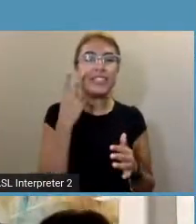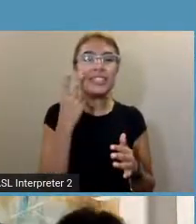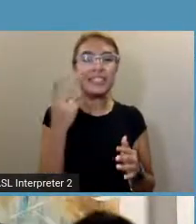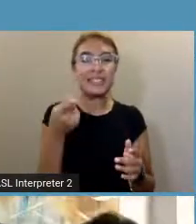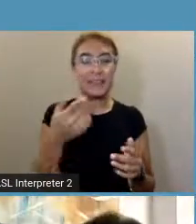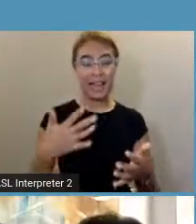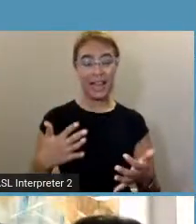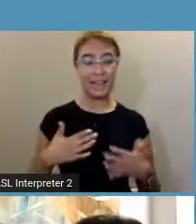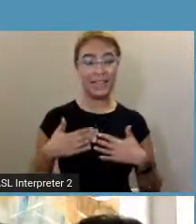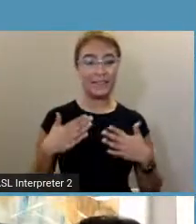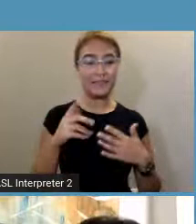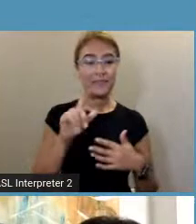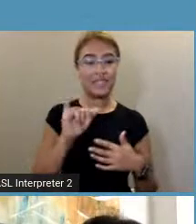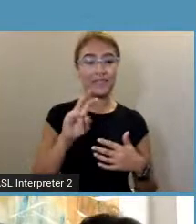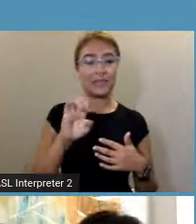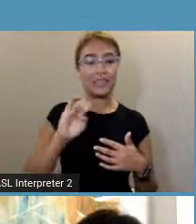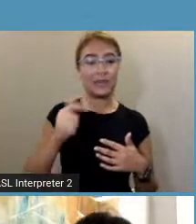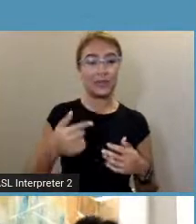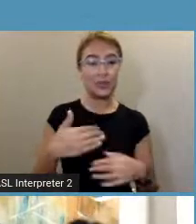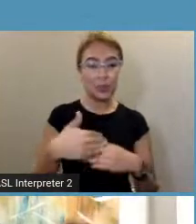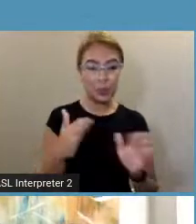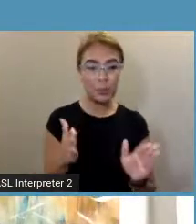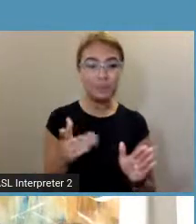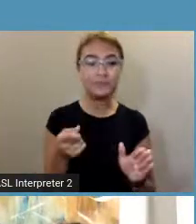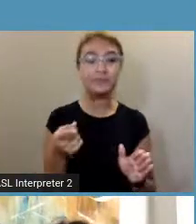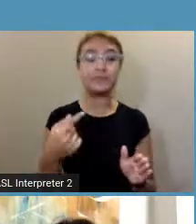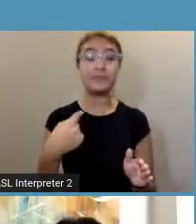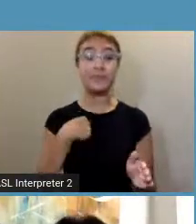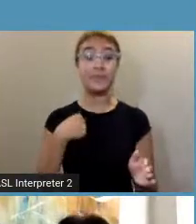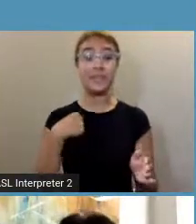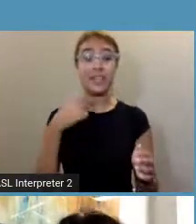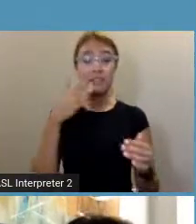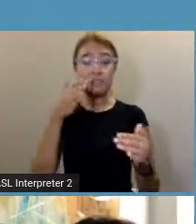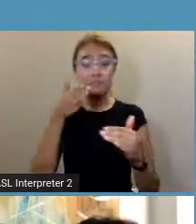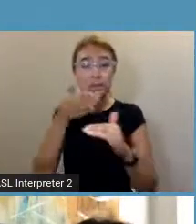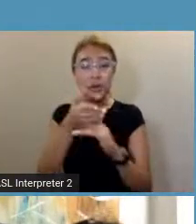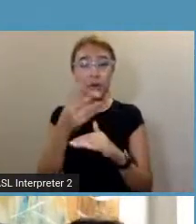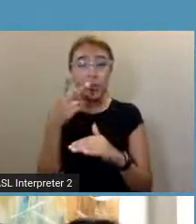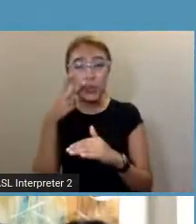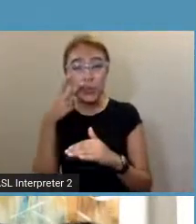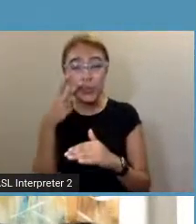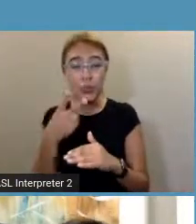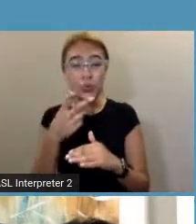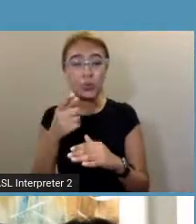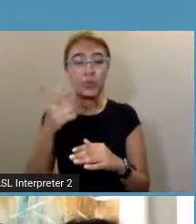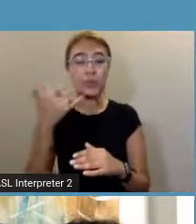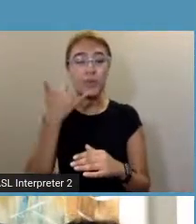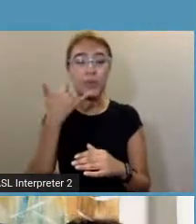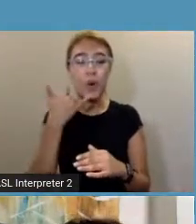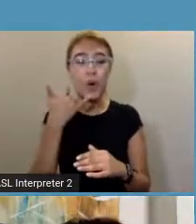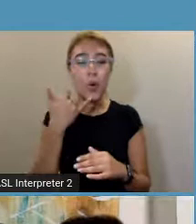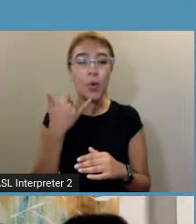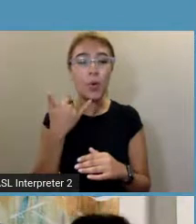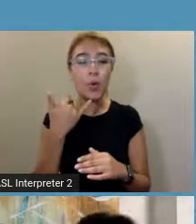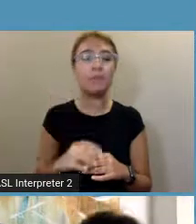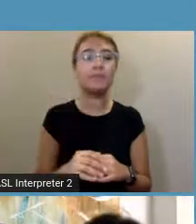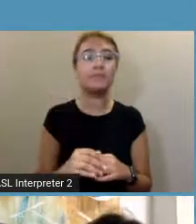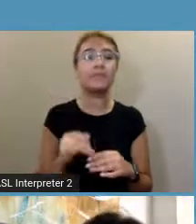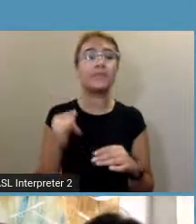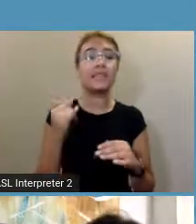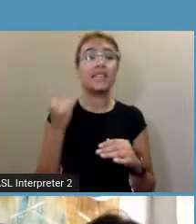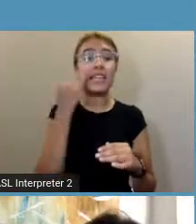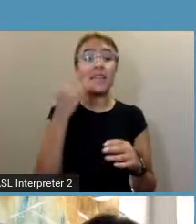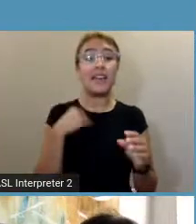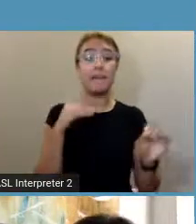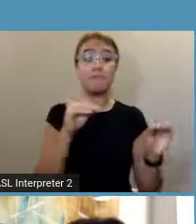there. This is literally me looking through the phone, and this is what appears. But in reality, if I move, I may bump